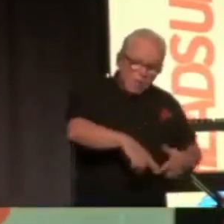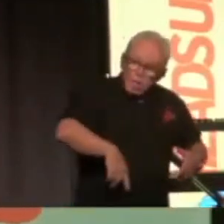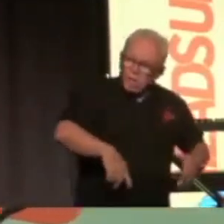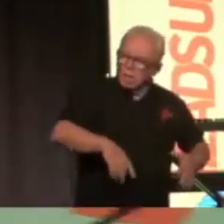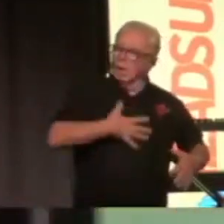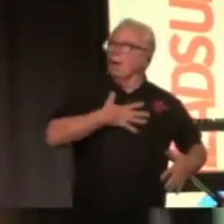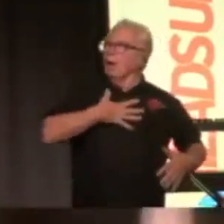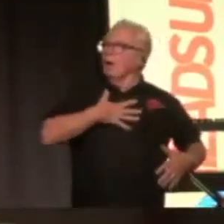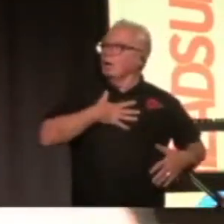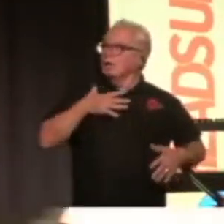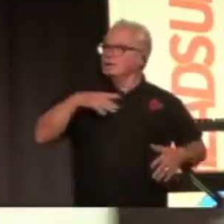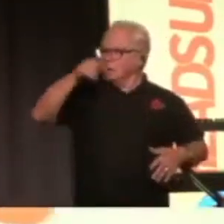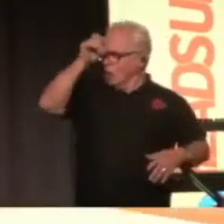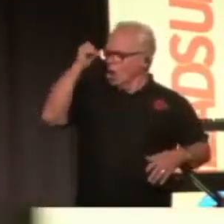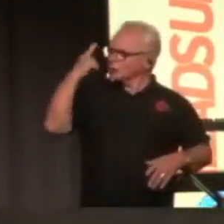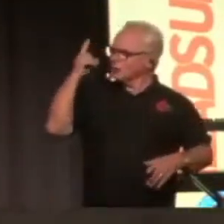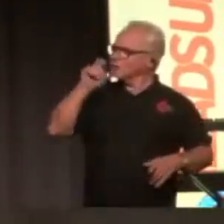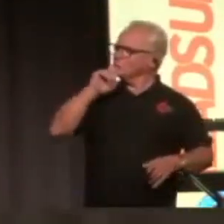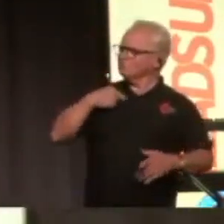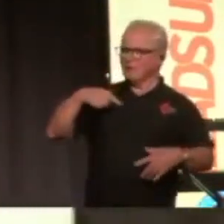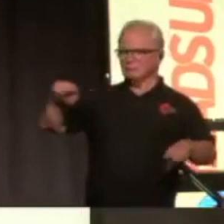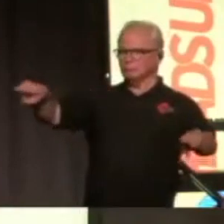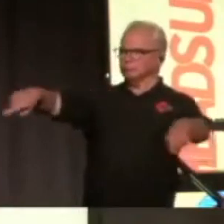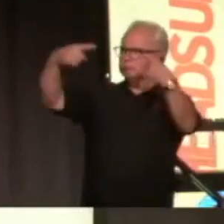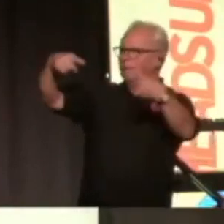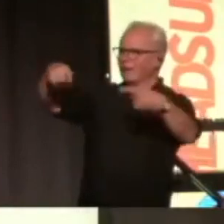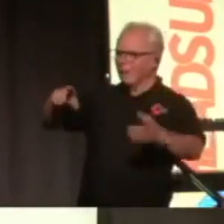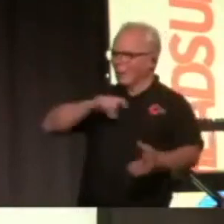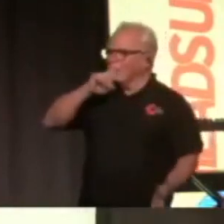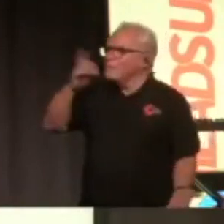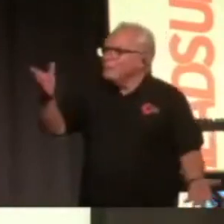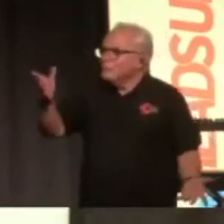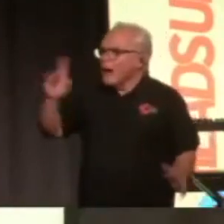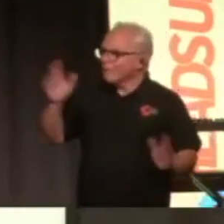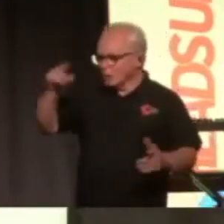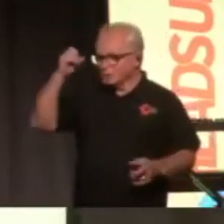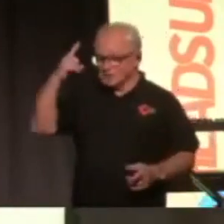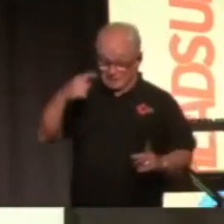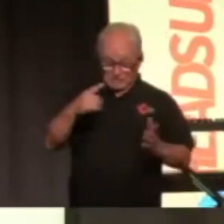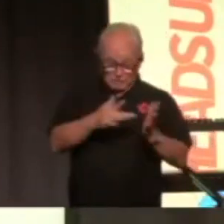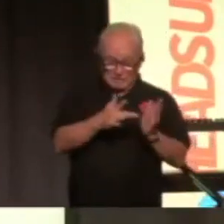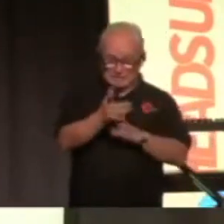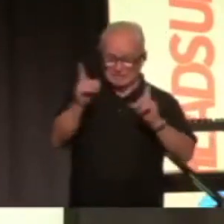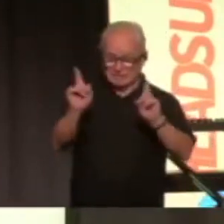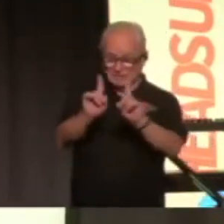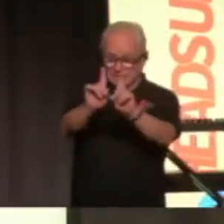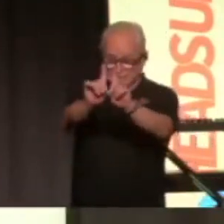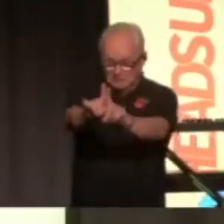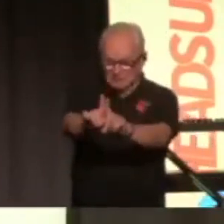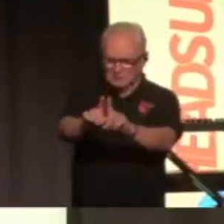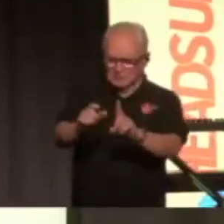You need to understand your foe. You need to understand what you're fighting in. Jesus did not approach his battle with the devil with